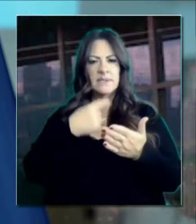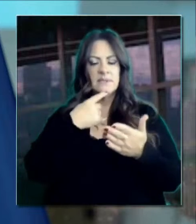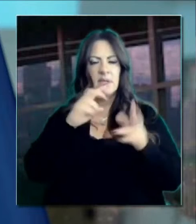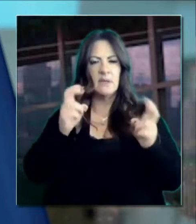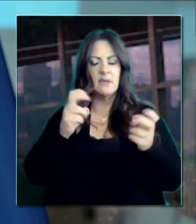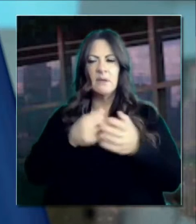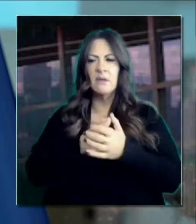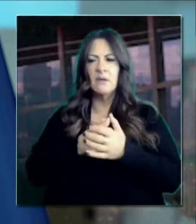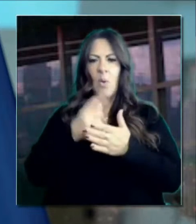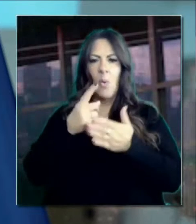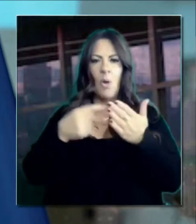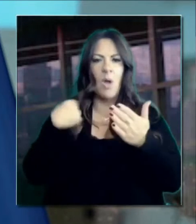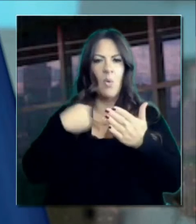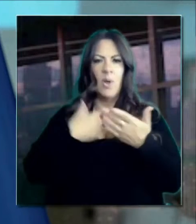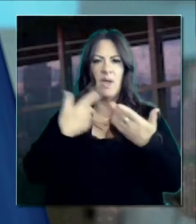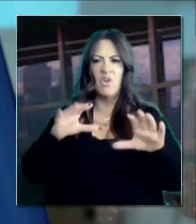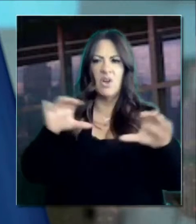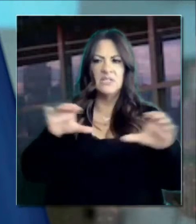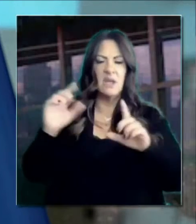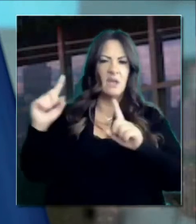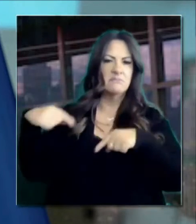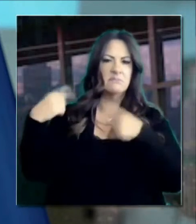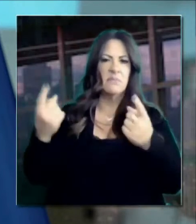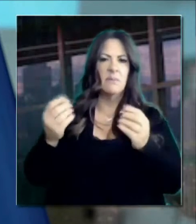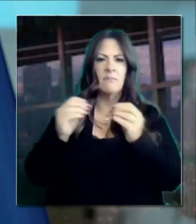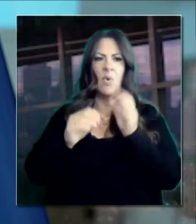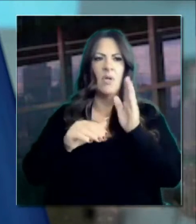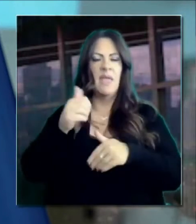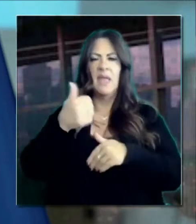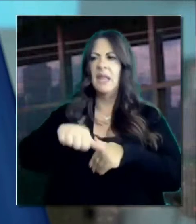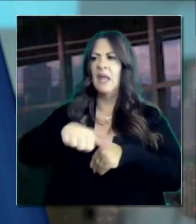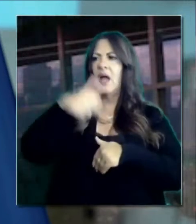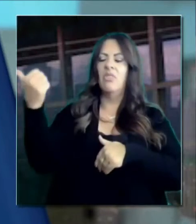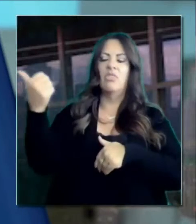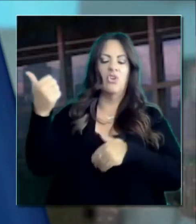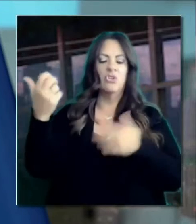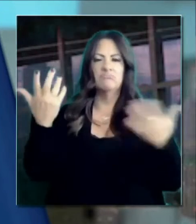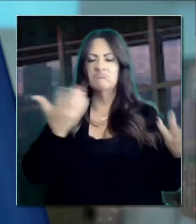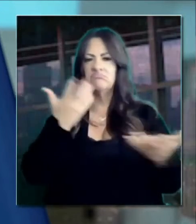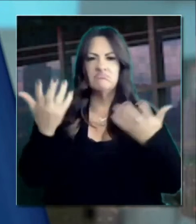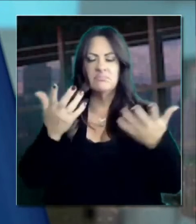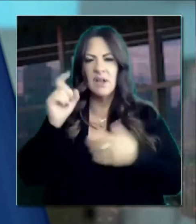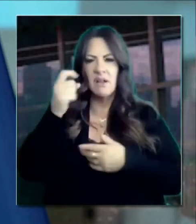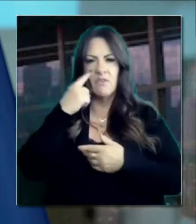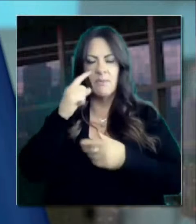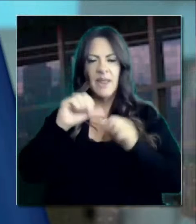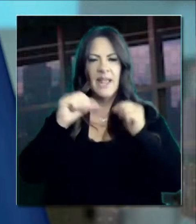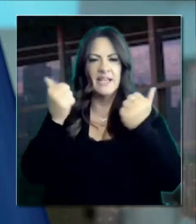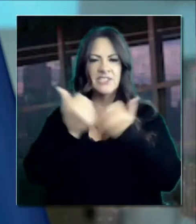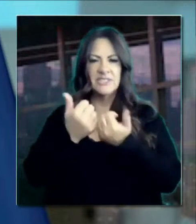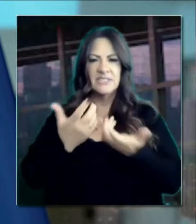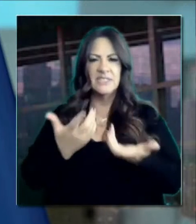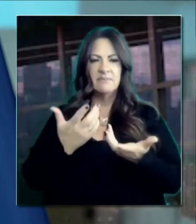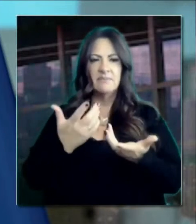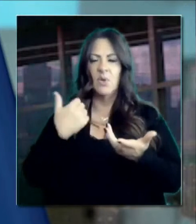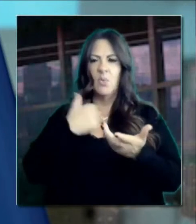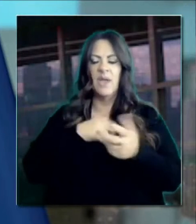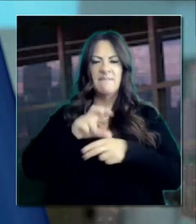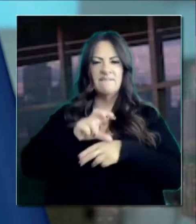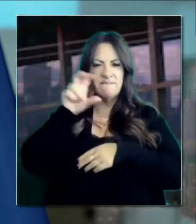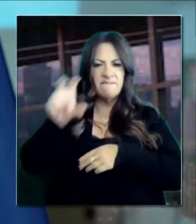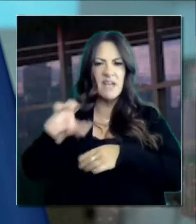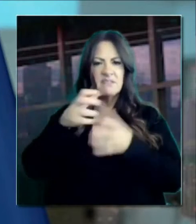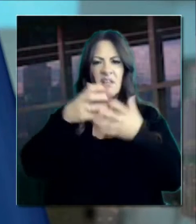for what we've done more than any administration in modern history to invest in ECE, early childhood